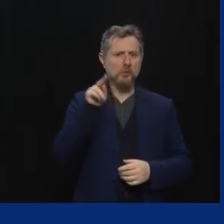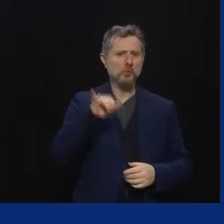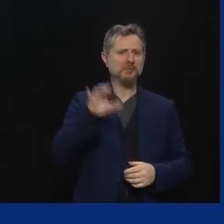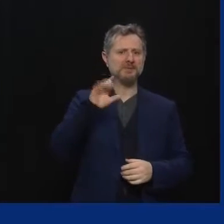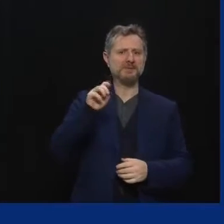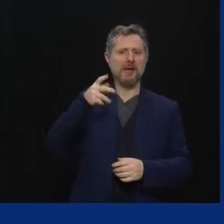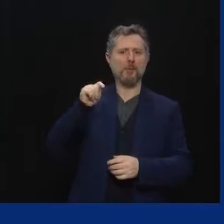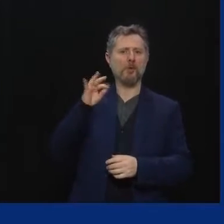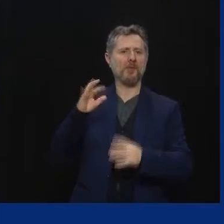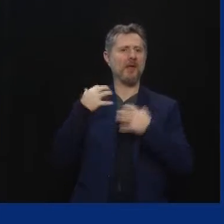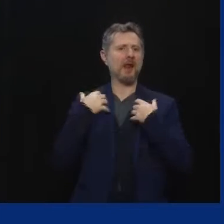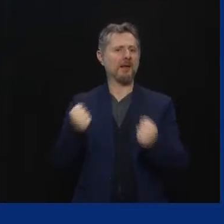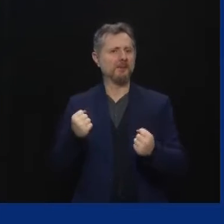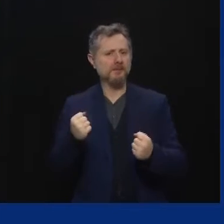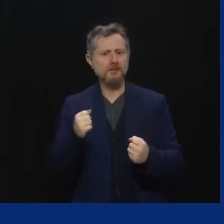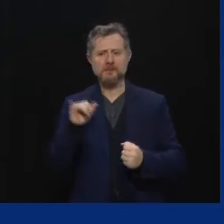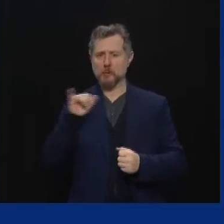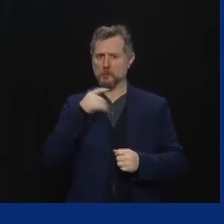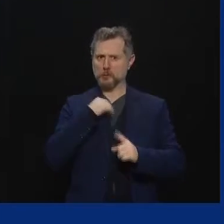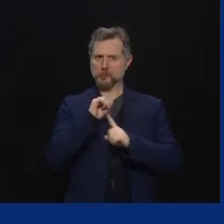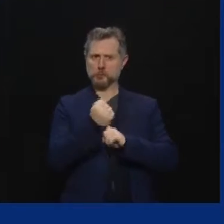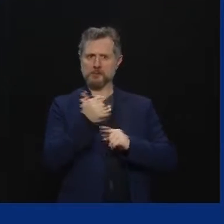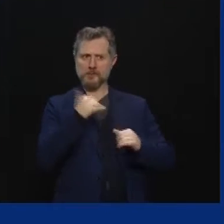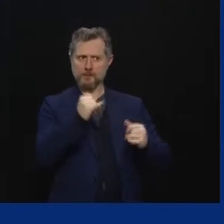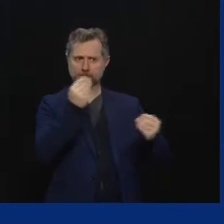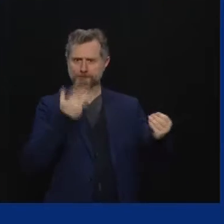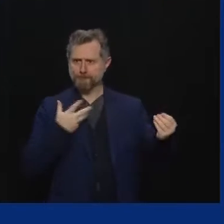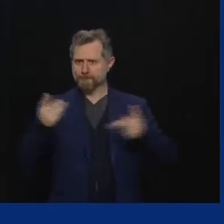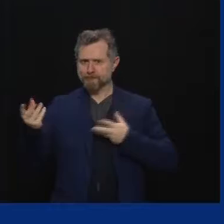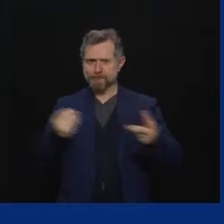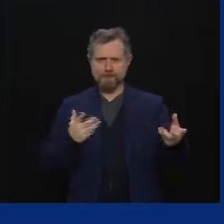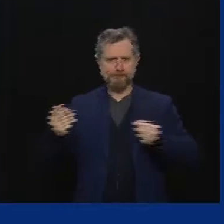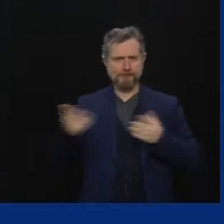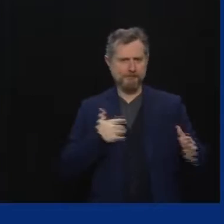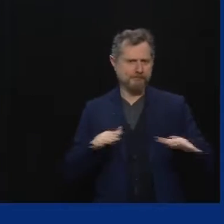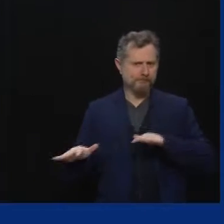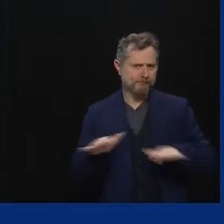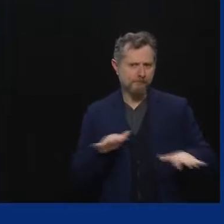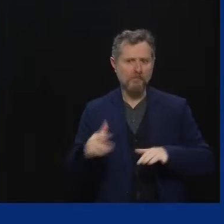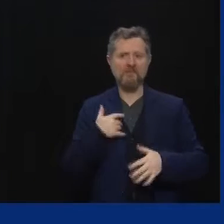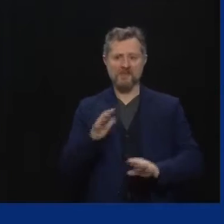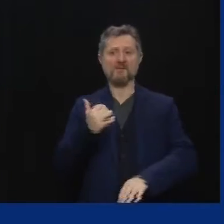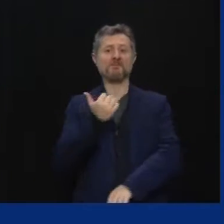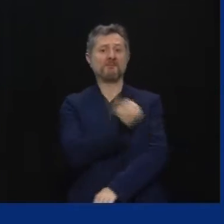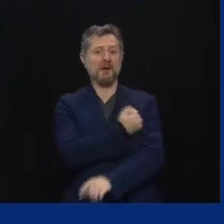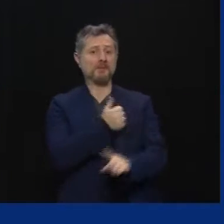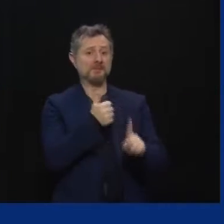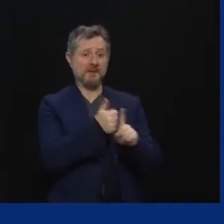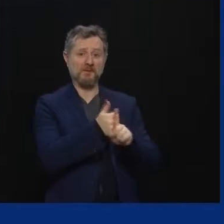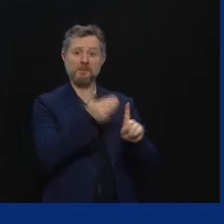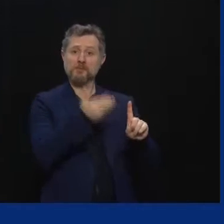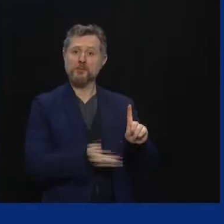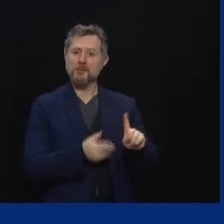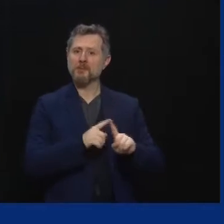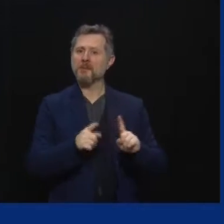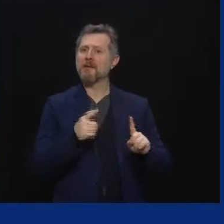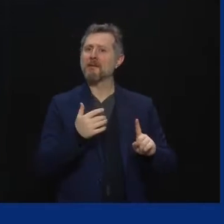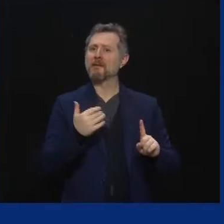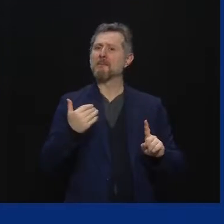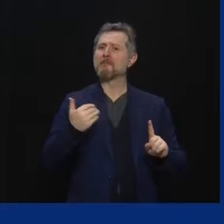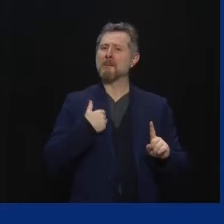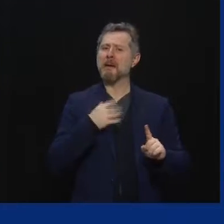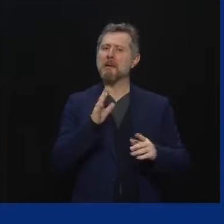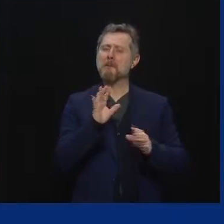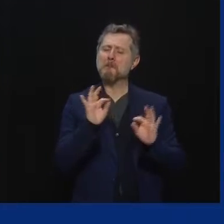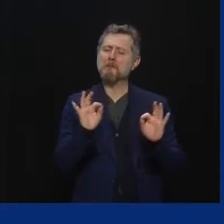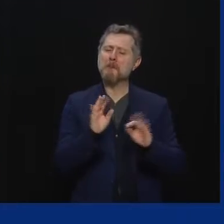we understand that this individual, while they were vaccinated, they have very mild symptoms, and in fact those symptoms have already resolved. That is good